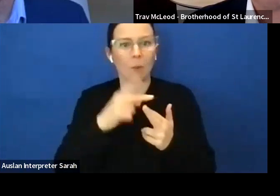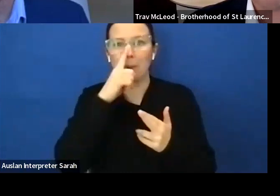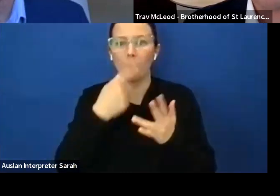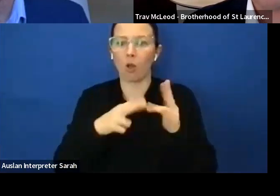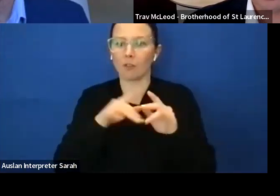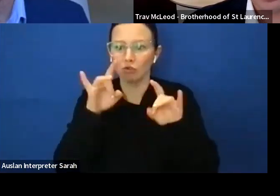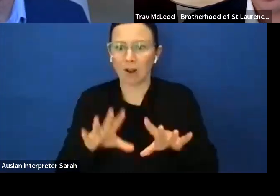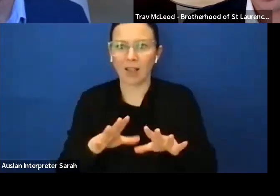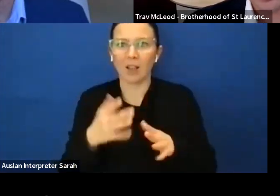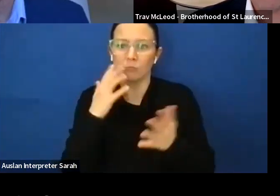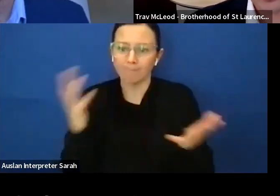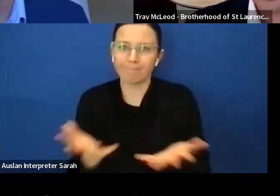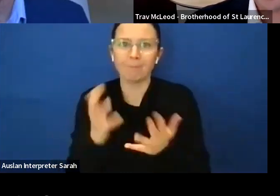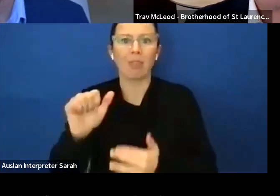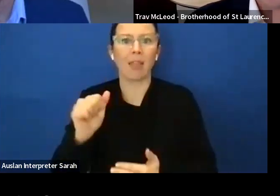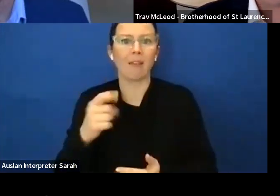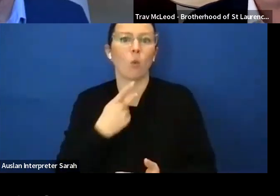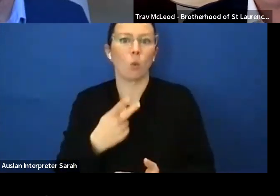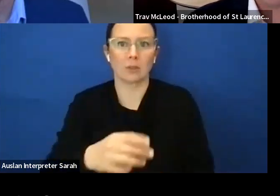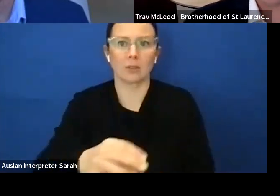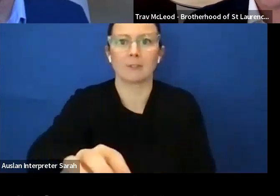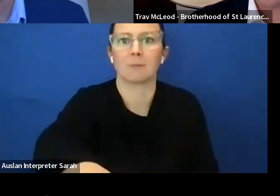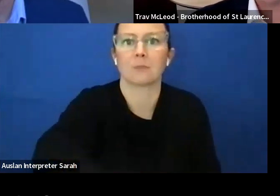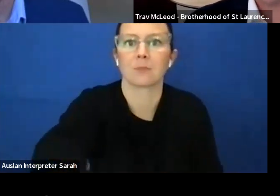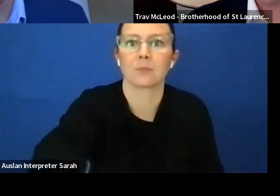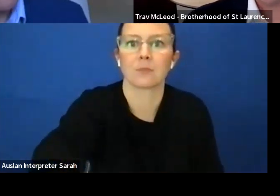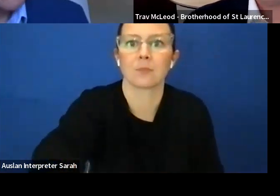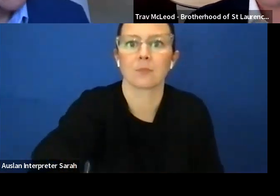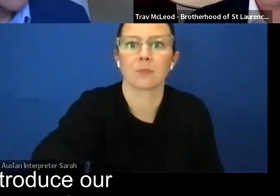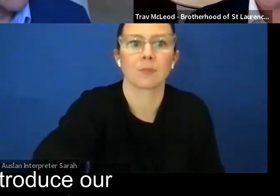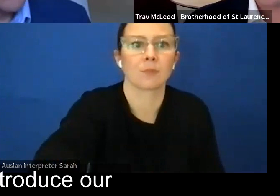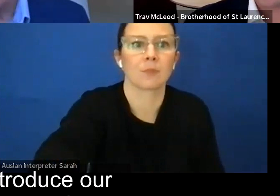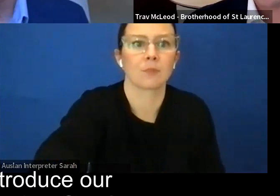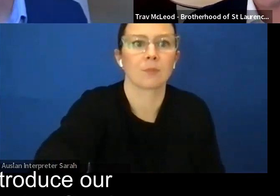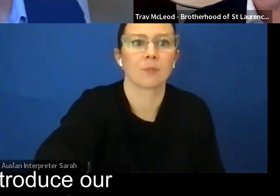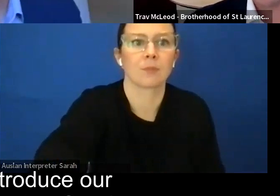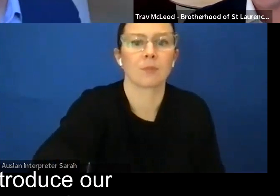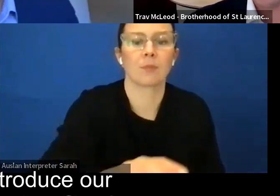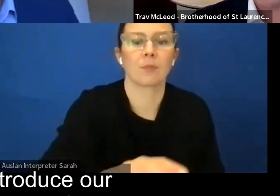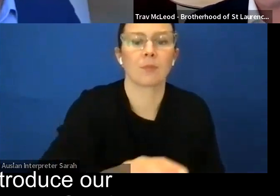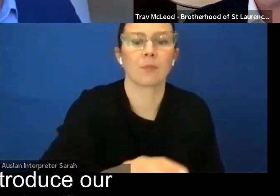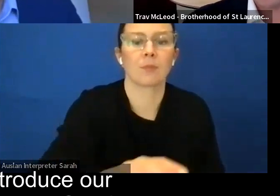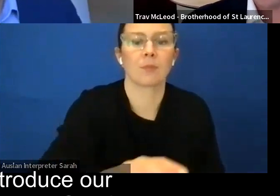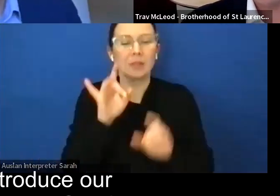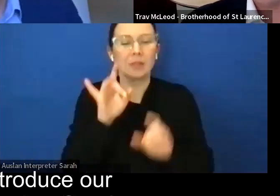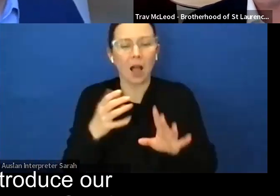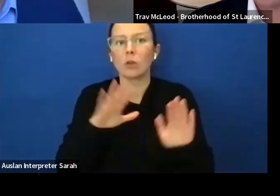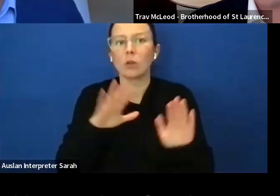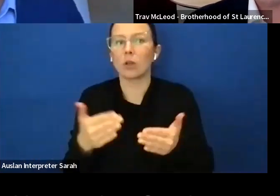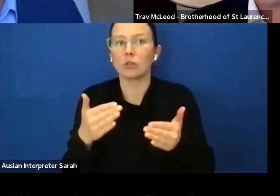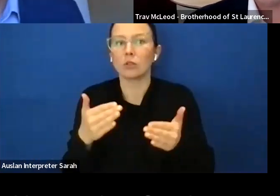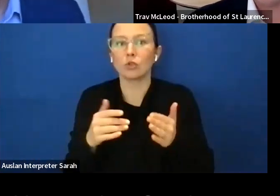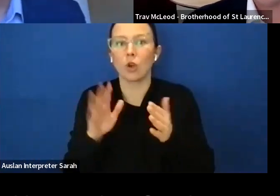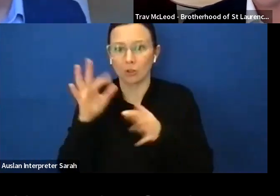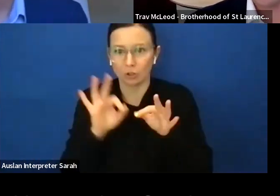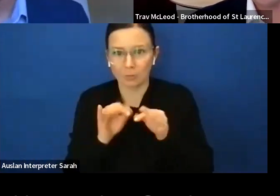voices. Just a few matters before we start. I'd like to introduce our Auslan interpreter, Sarah. Thank